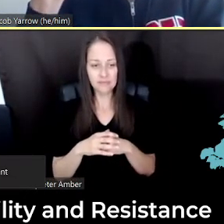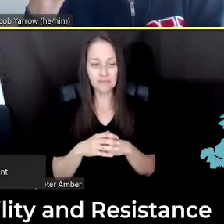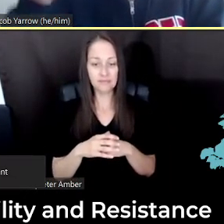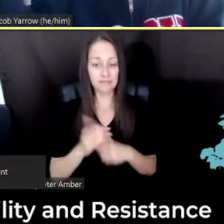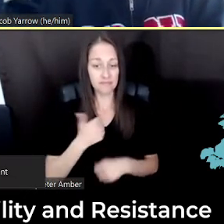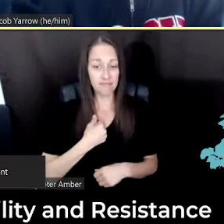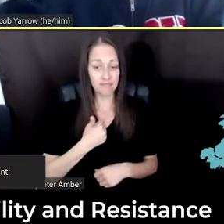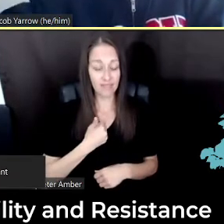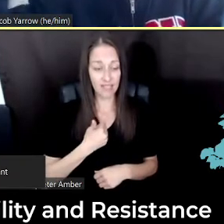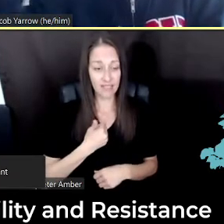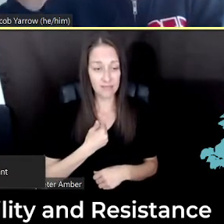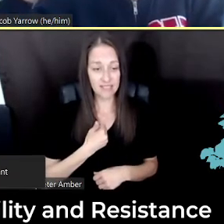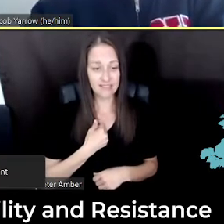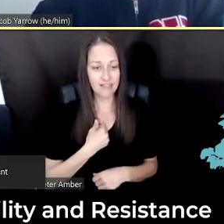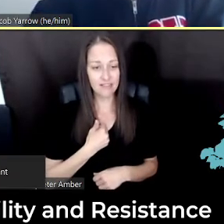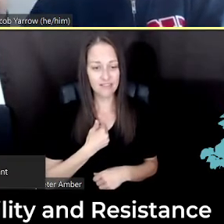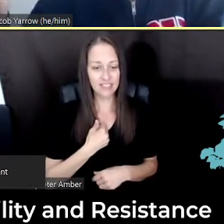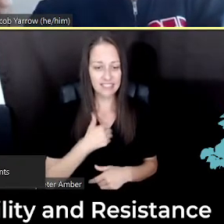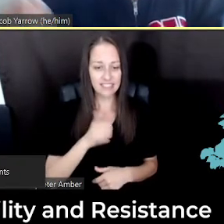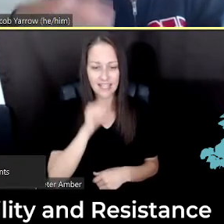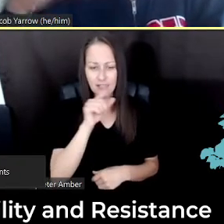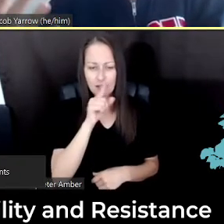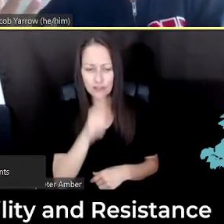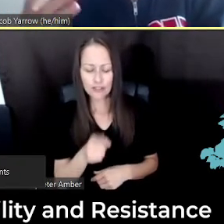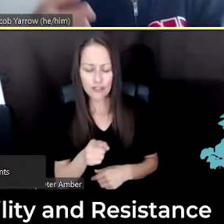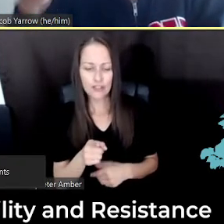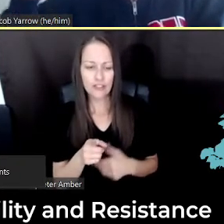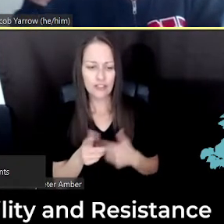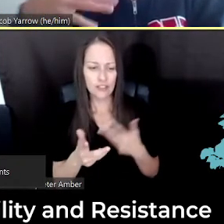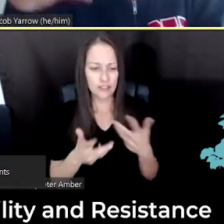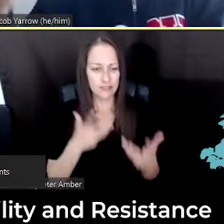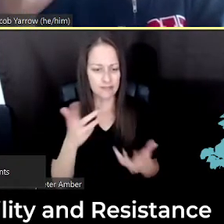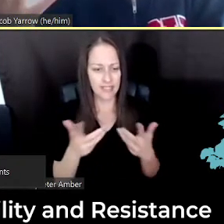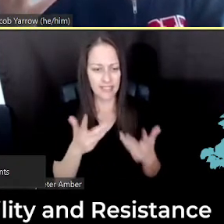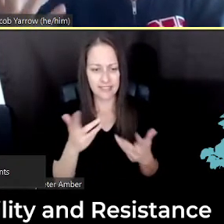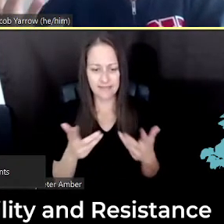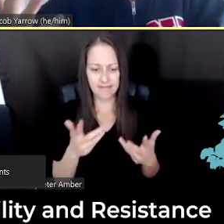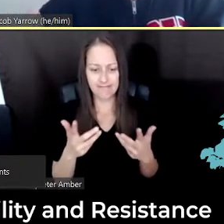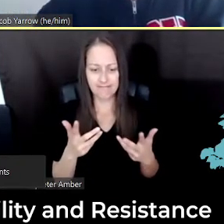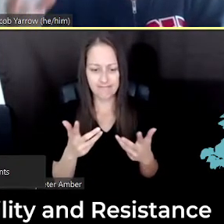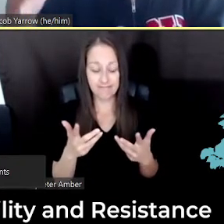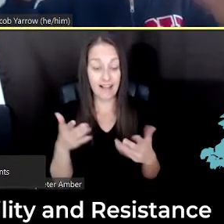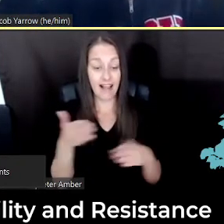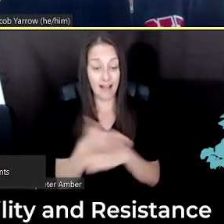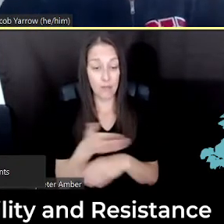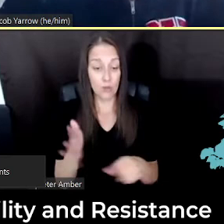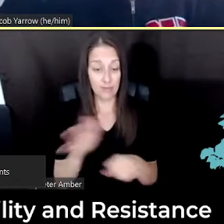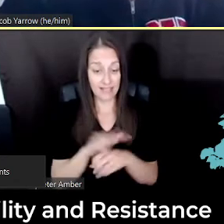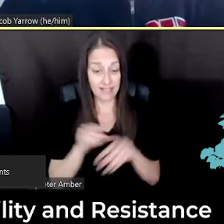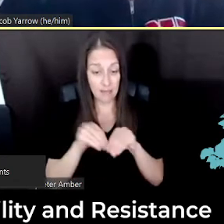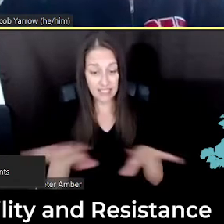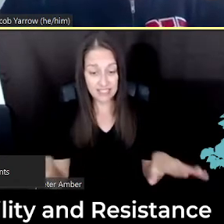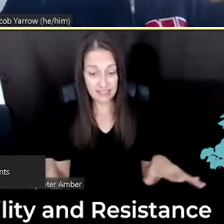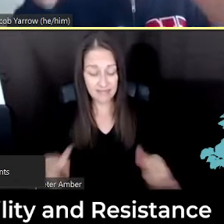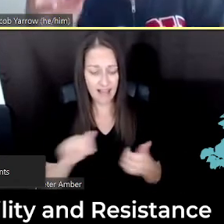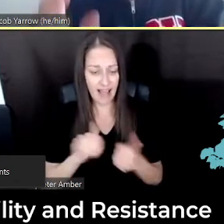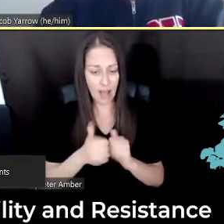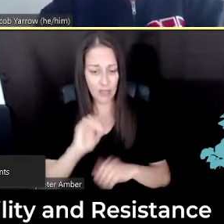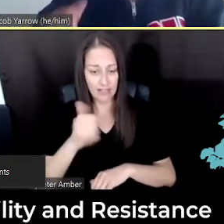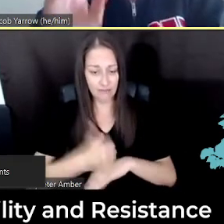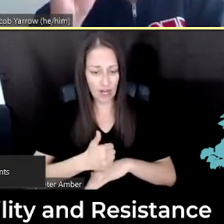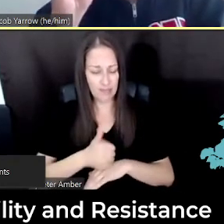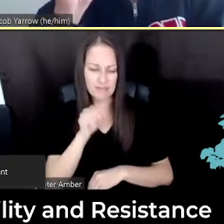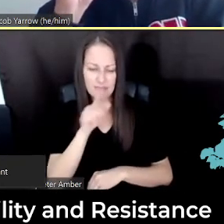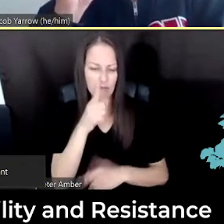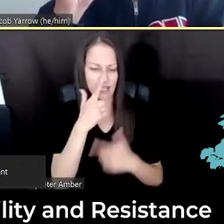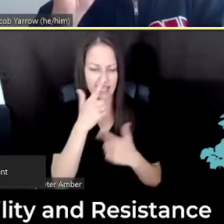I'm like the framing of sustaining things post-pandemic aren't as interesting to me, right? Like I'm interested, I feel like there are